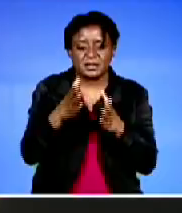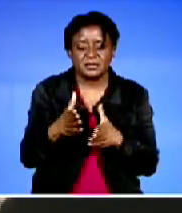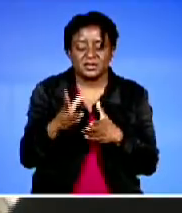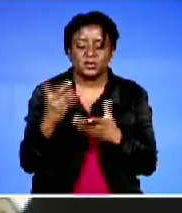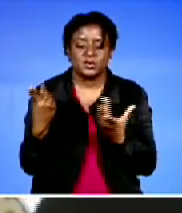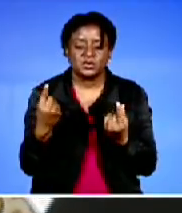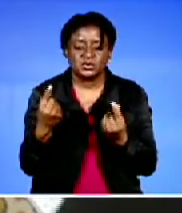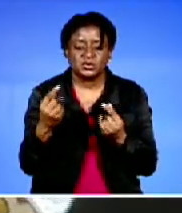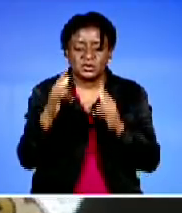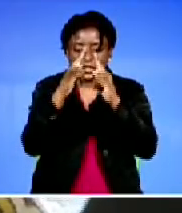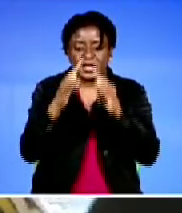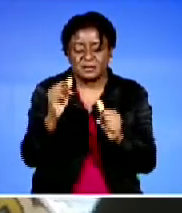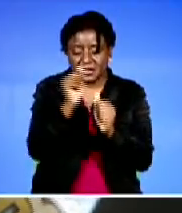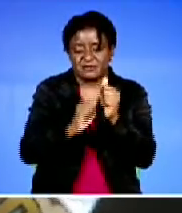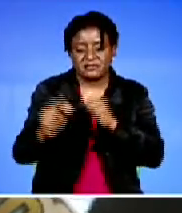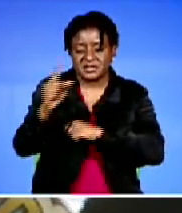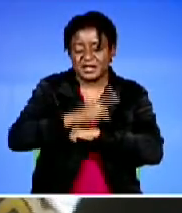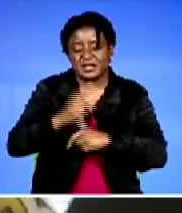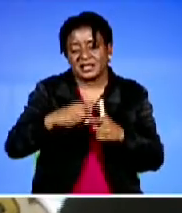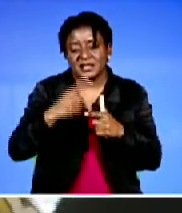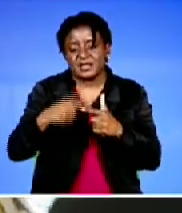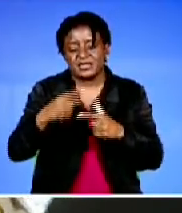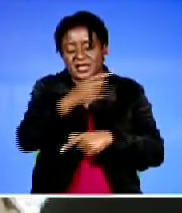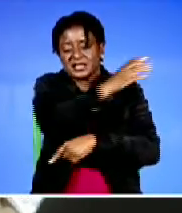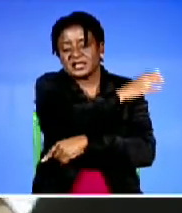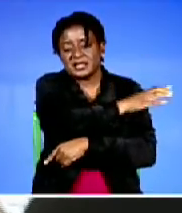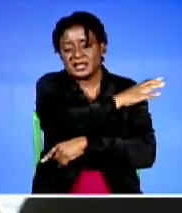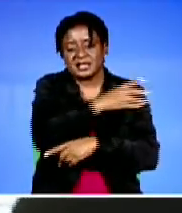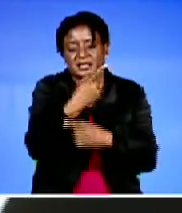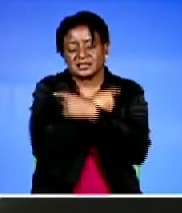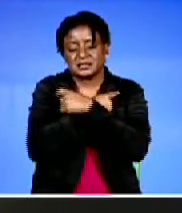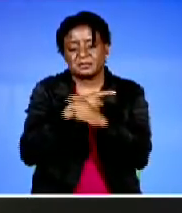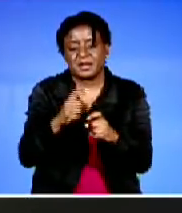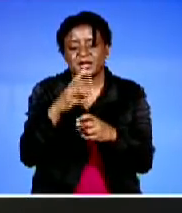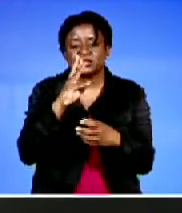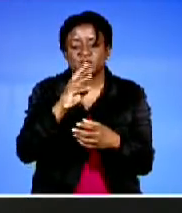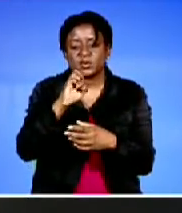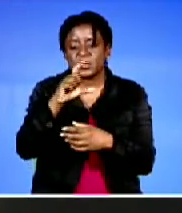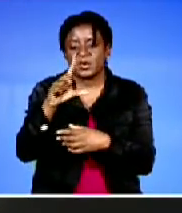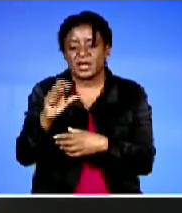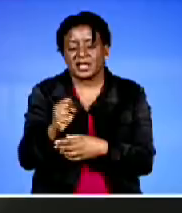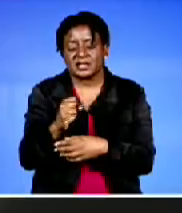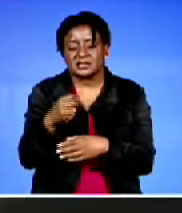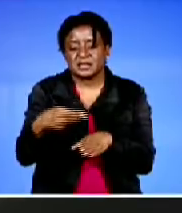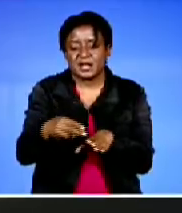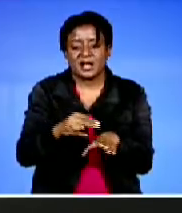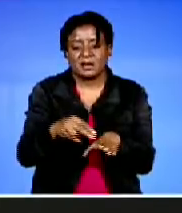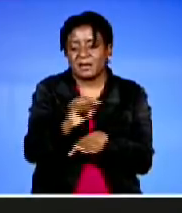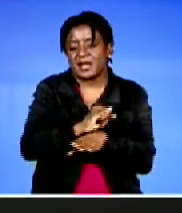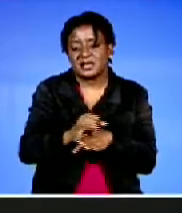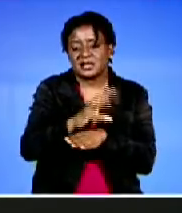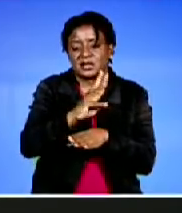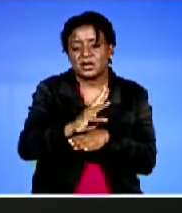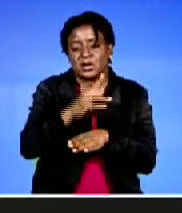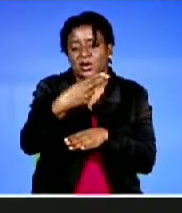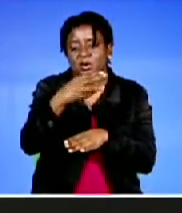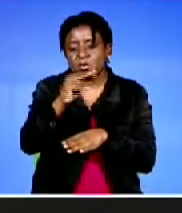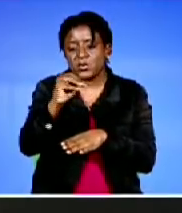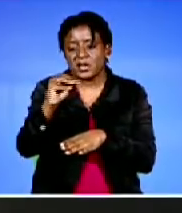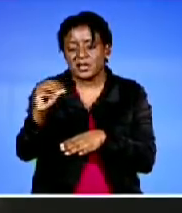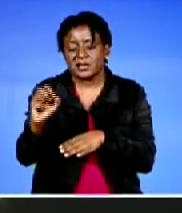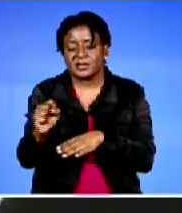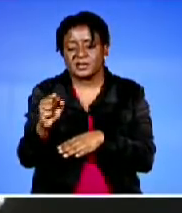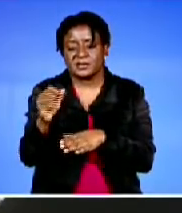every day. Then we're going to do clinics, Spanish Wells, Arbor Island, Williams Bight, and every day after the camp, we'll do